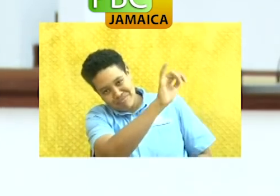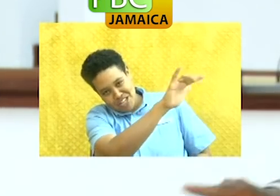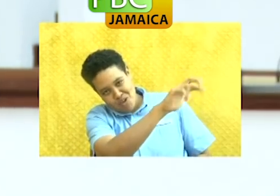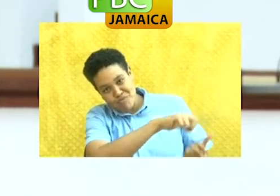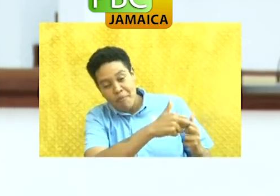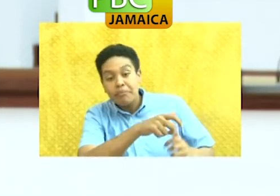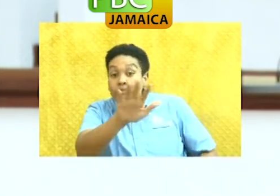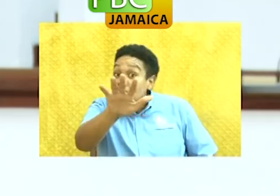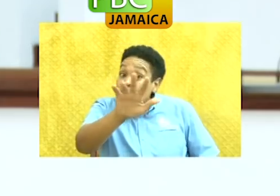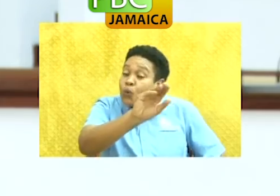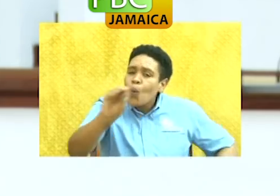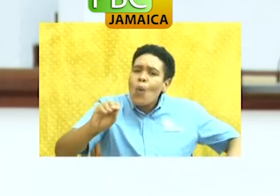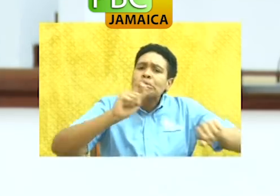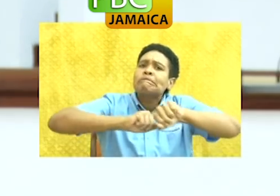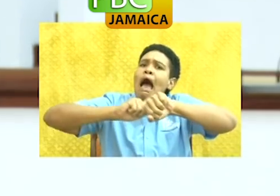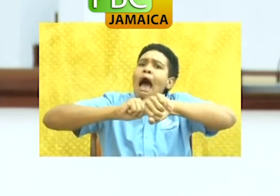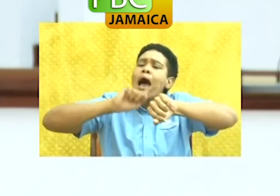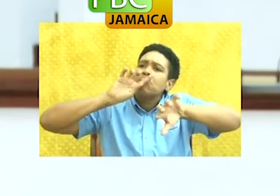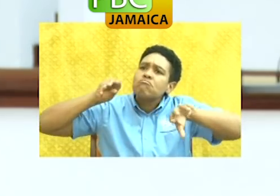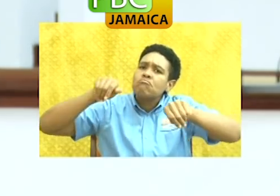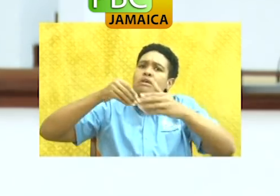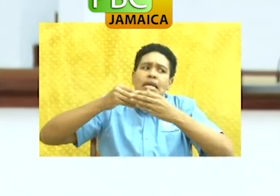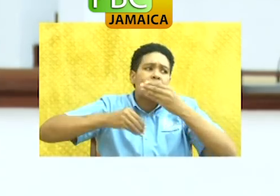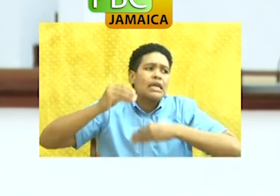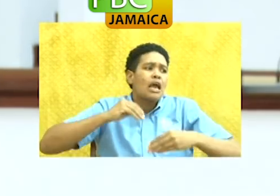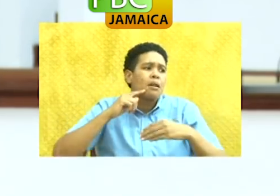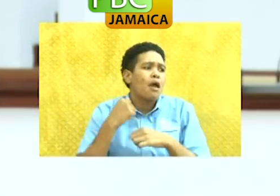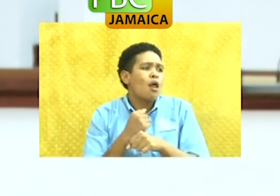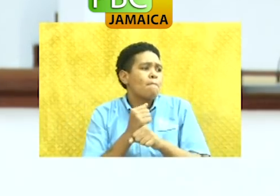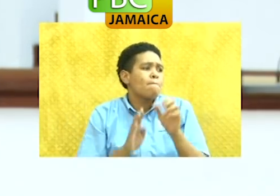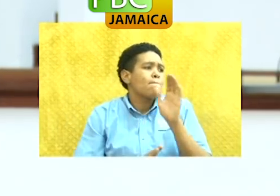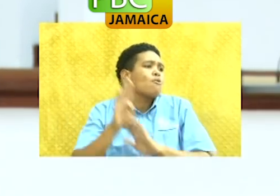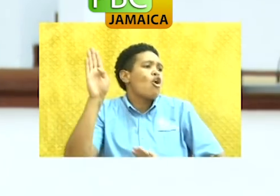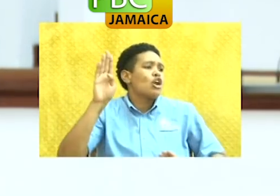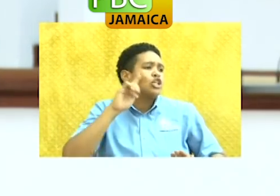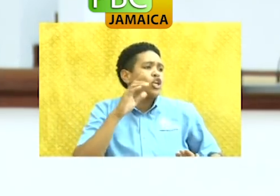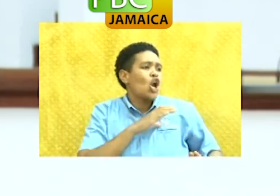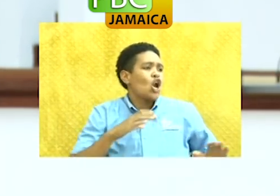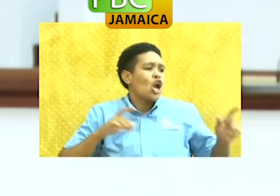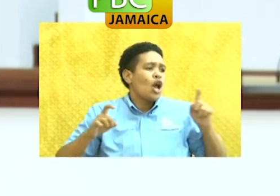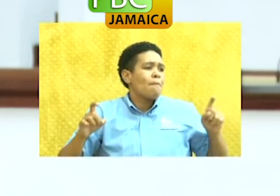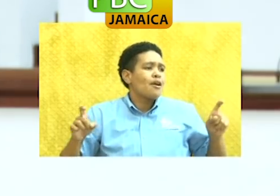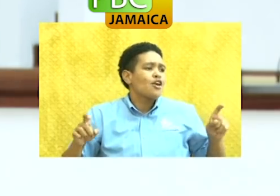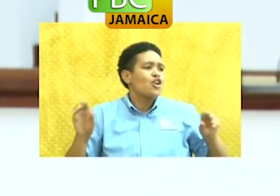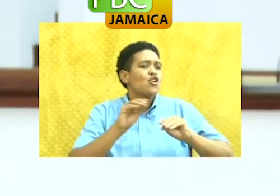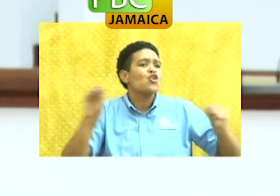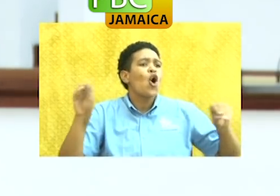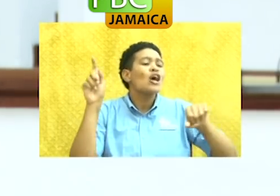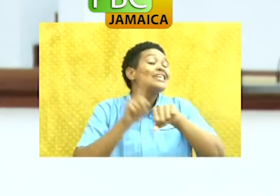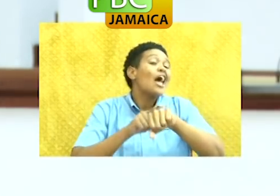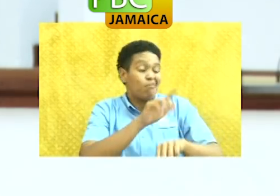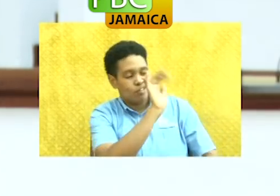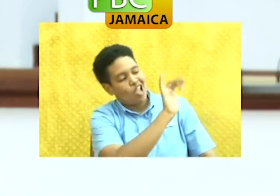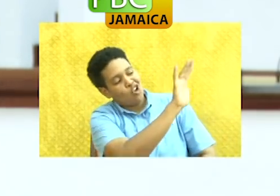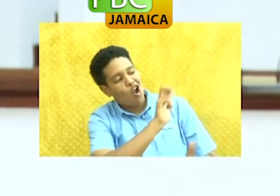No time to the Economy and Production Committee, no time for the